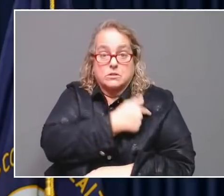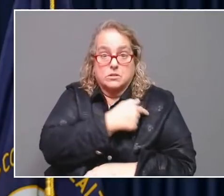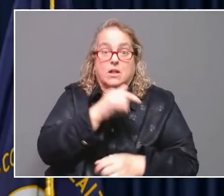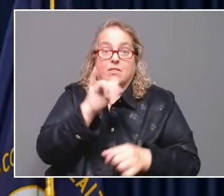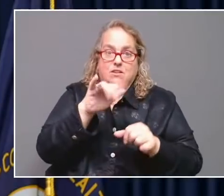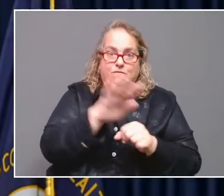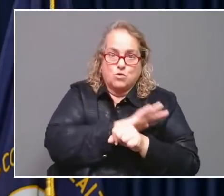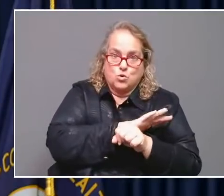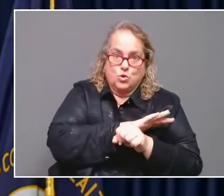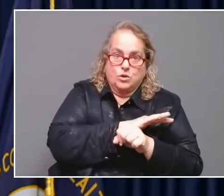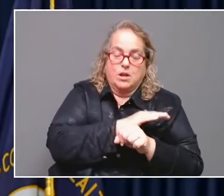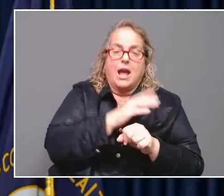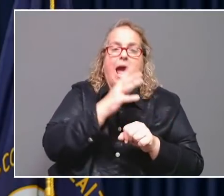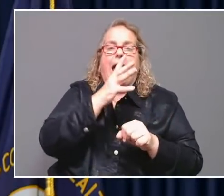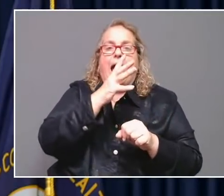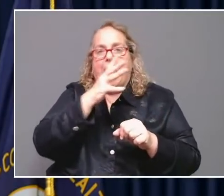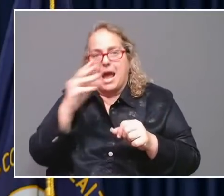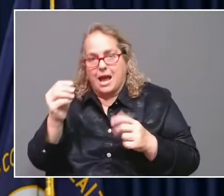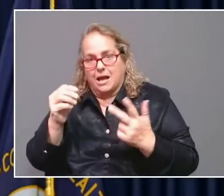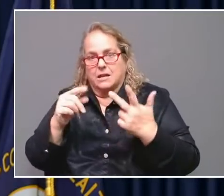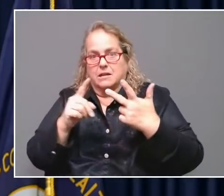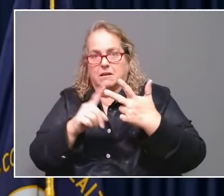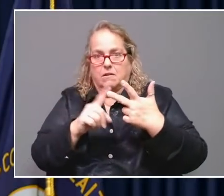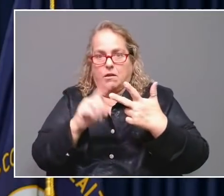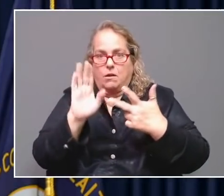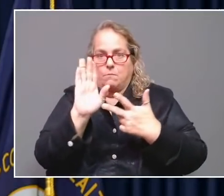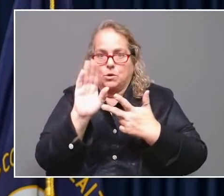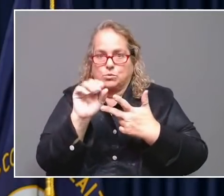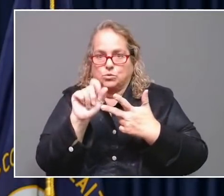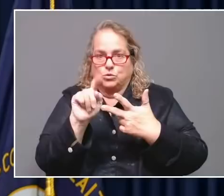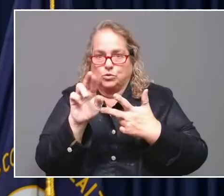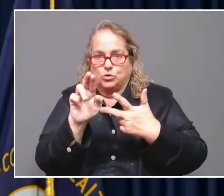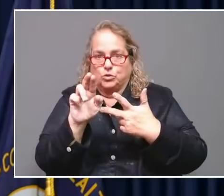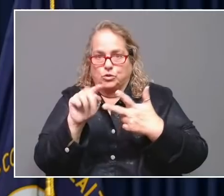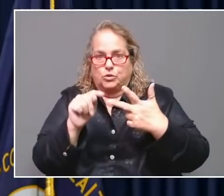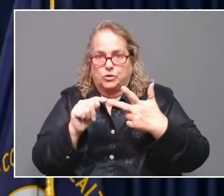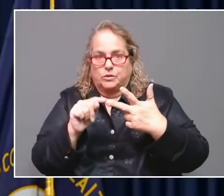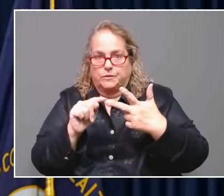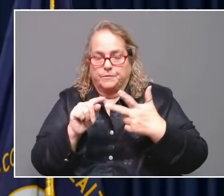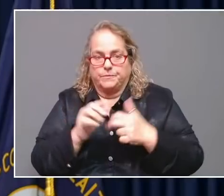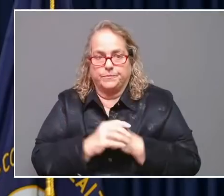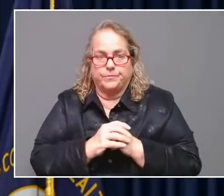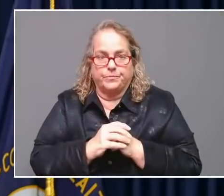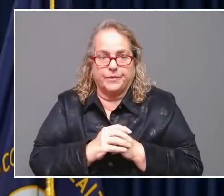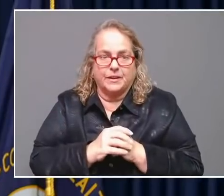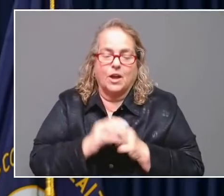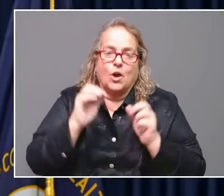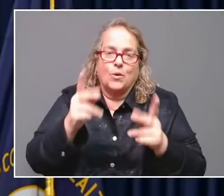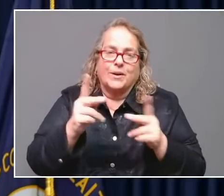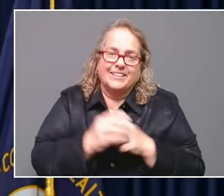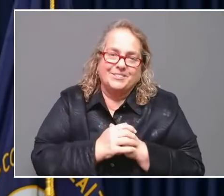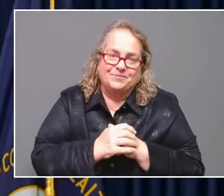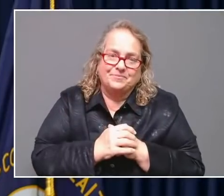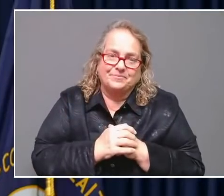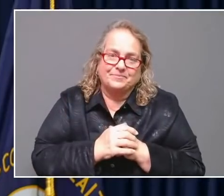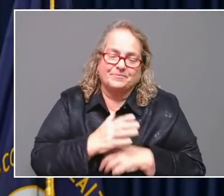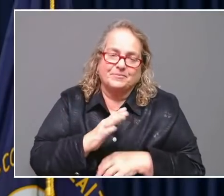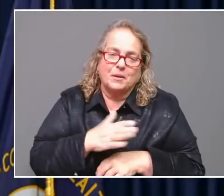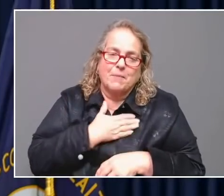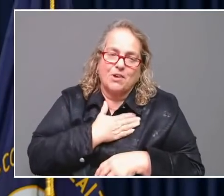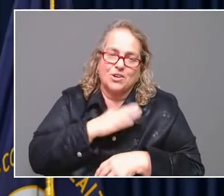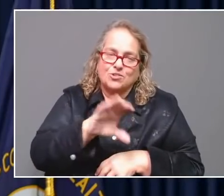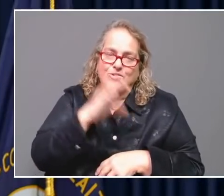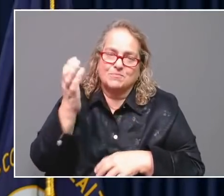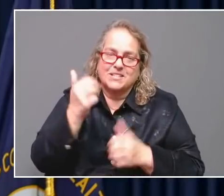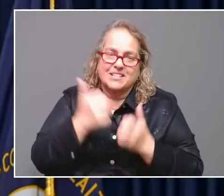now with the booster shot. All right. Merry Christmas, everybody. I'm excited to invite everyone to the